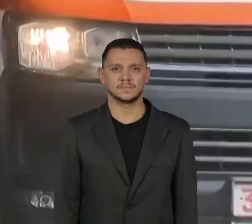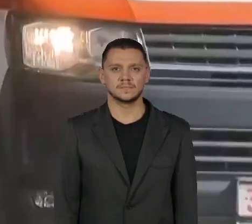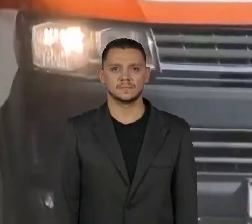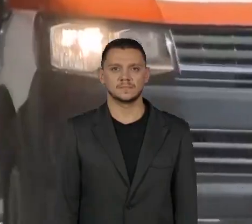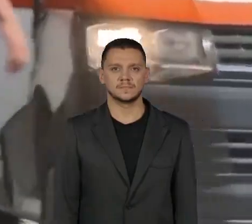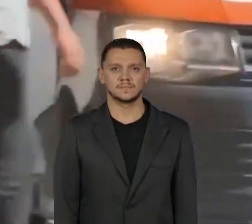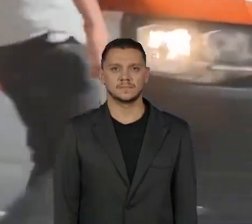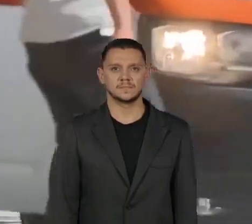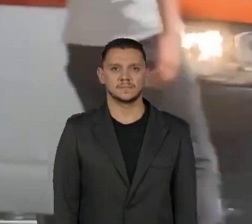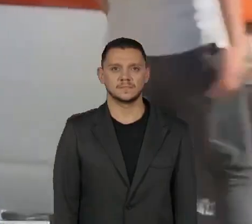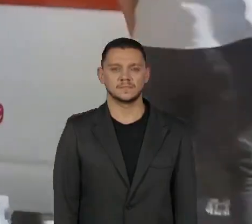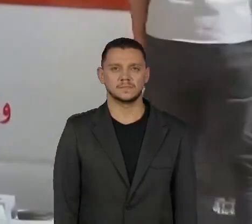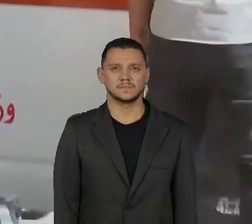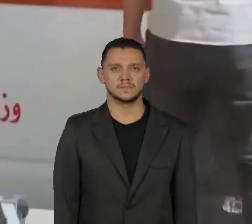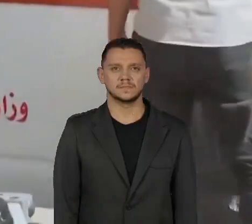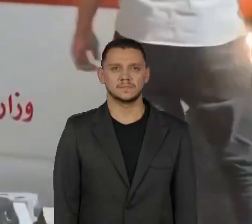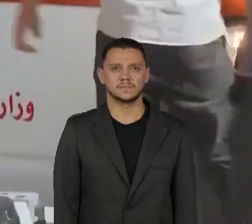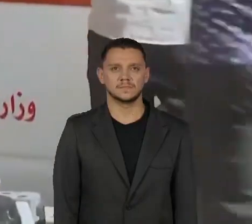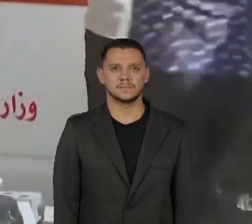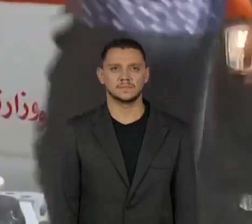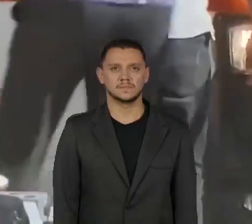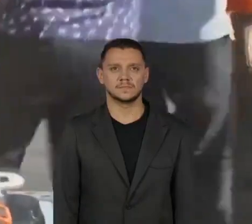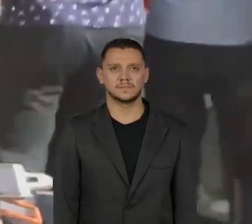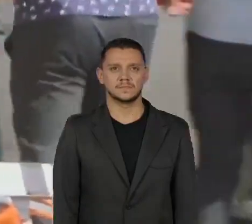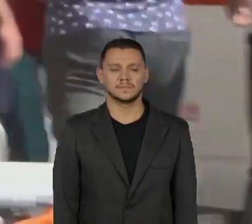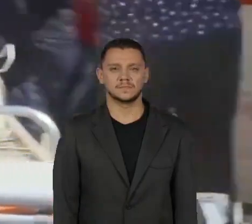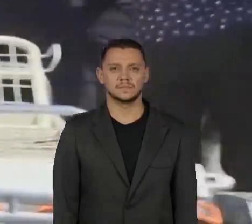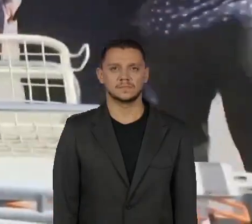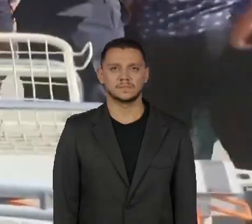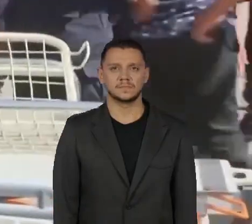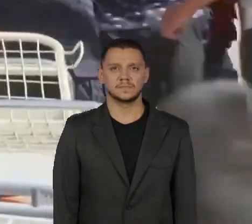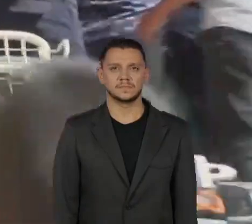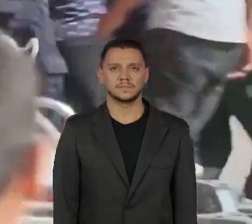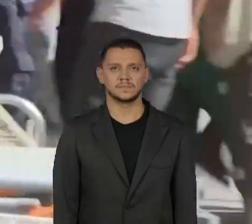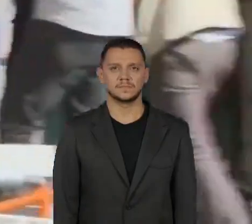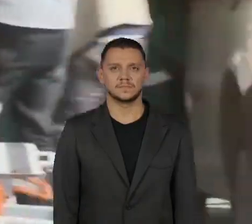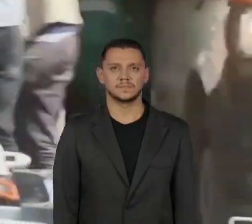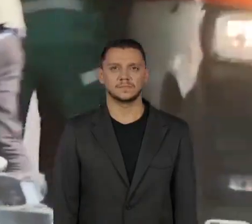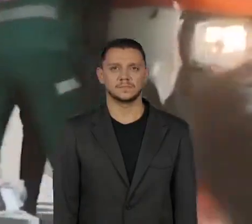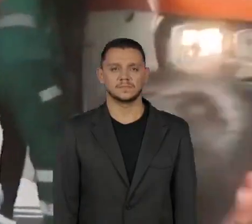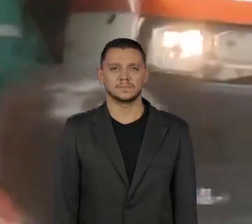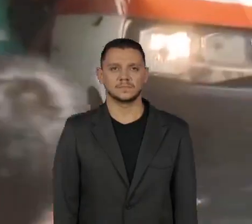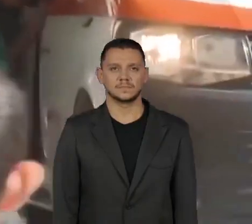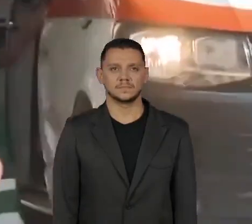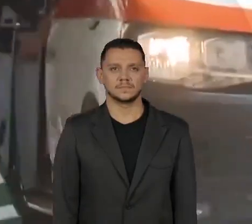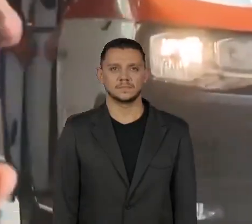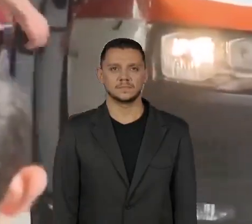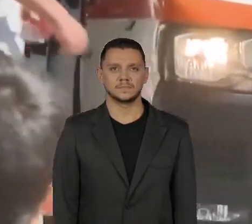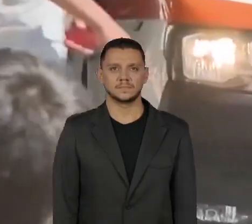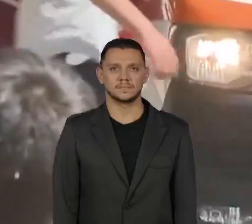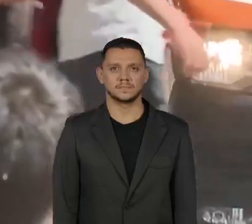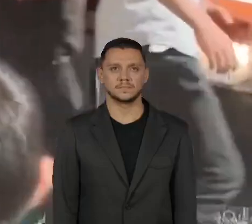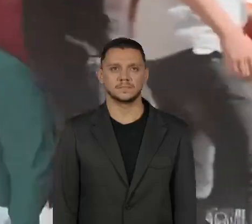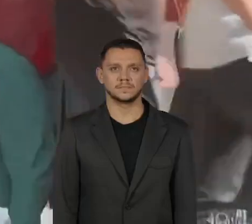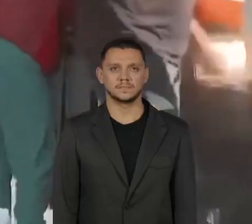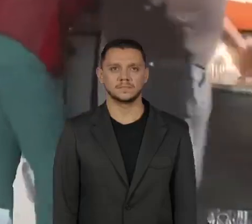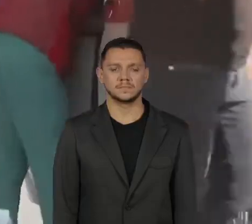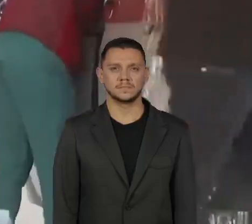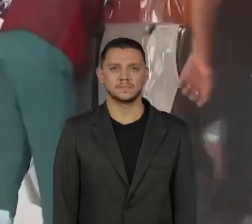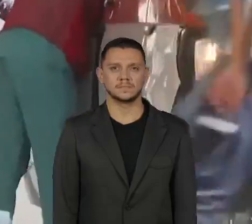supplies. And most of the medical facilities do not function anymore. There is almost none of the